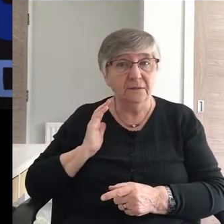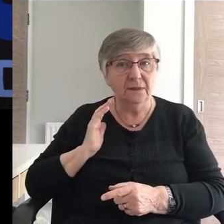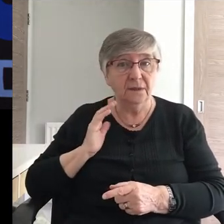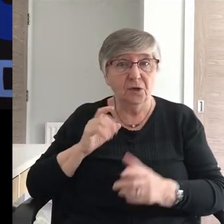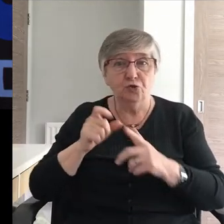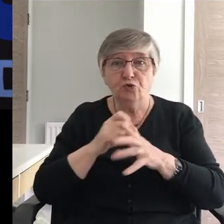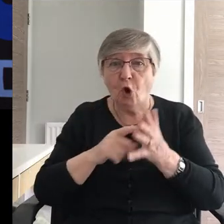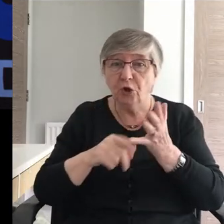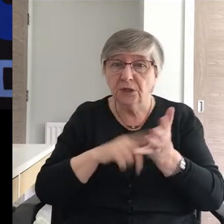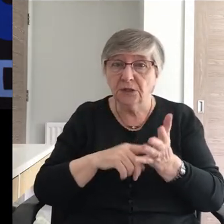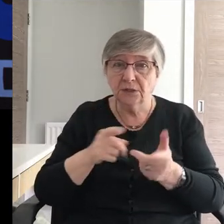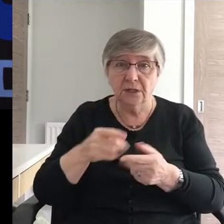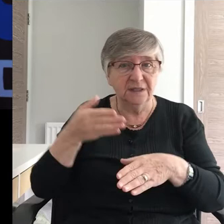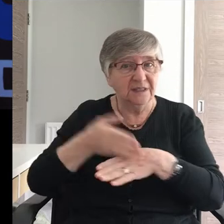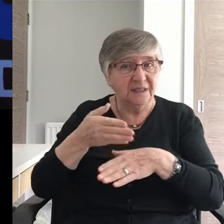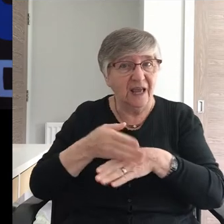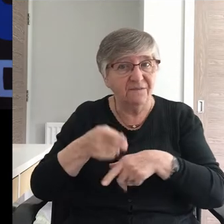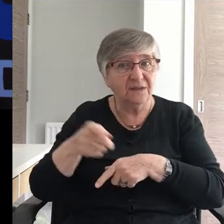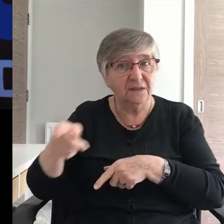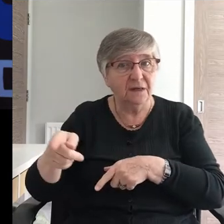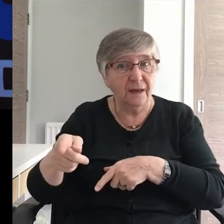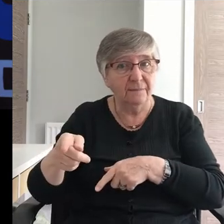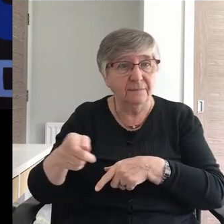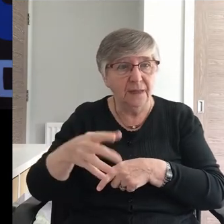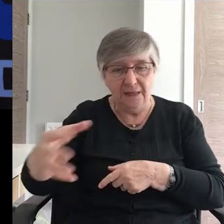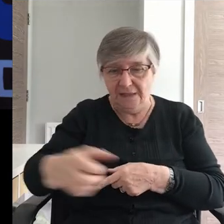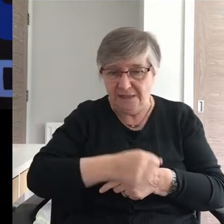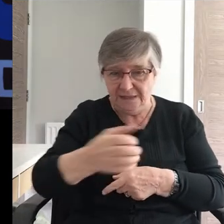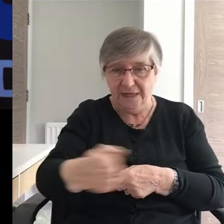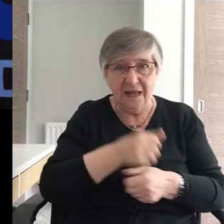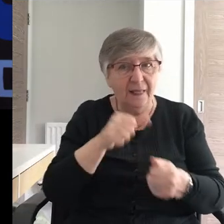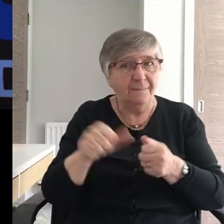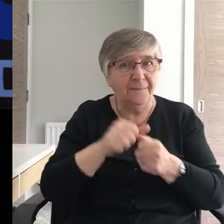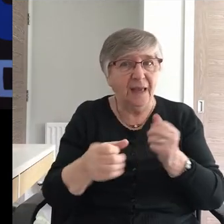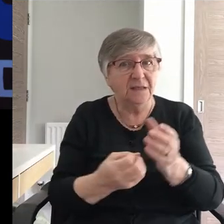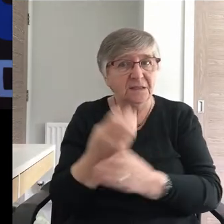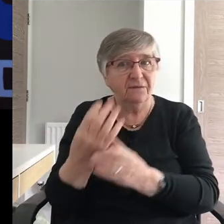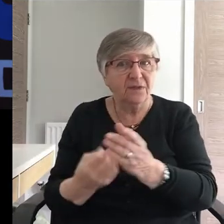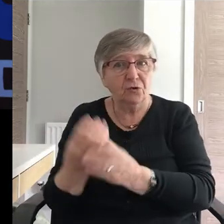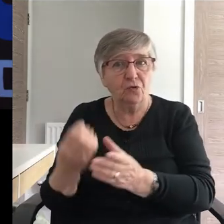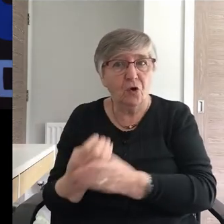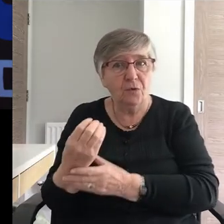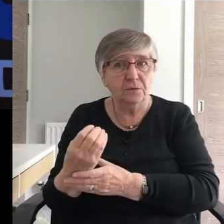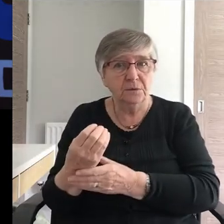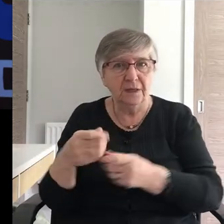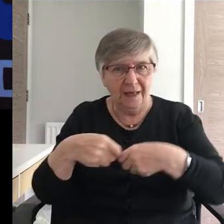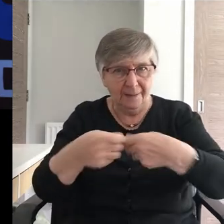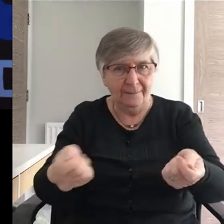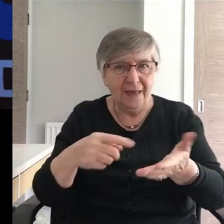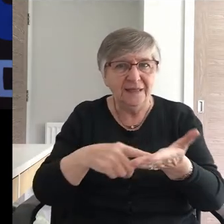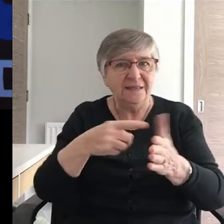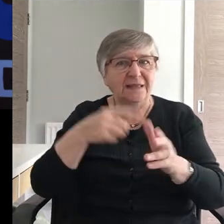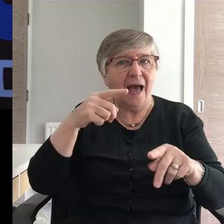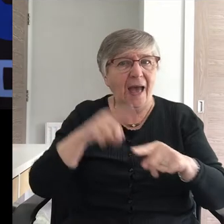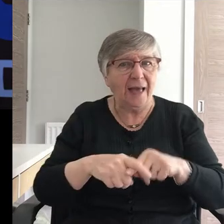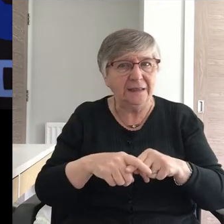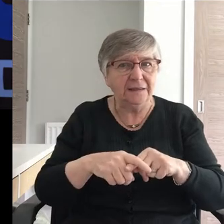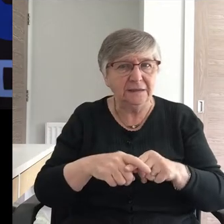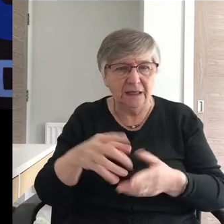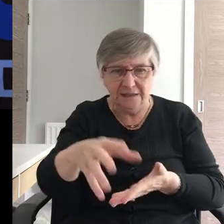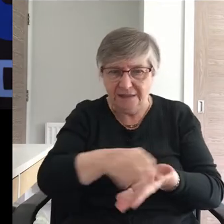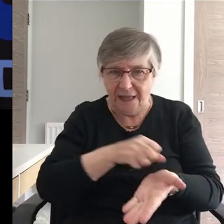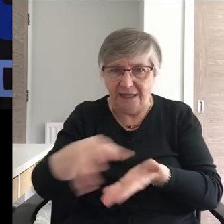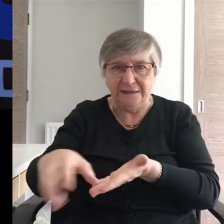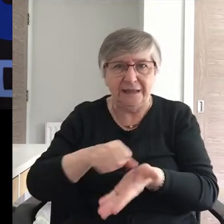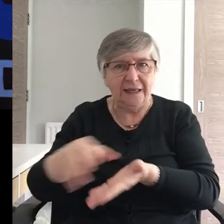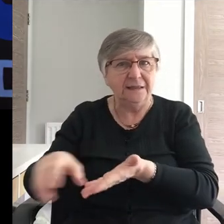their daughters as servants, the best of their fields and vineyards, impose taxes, take their possessions,